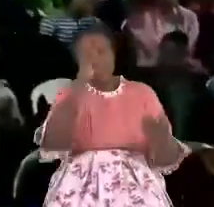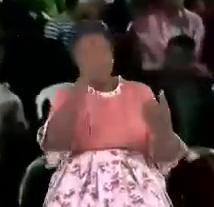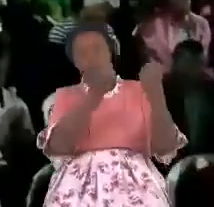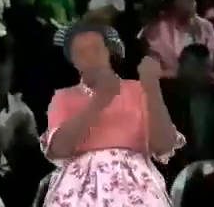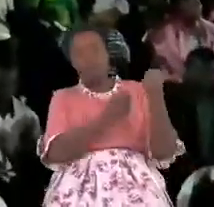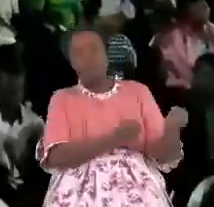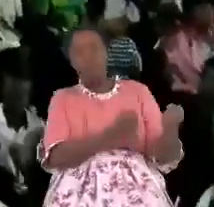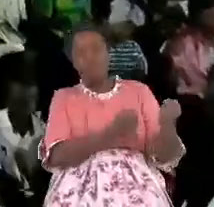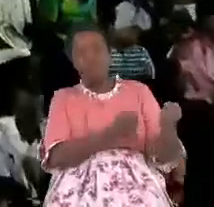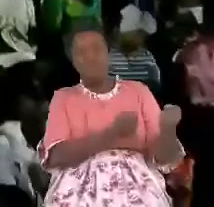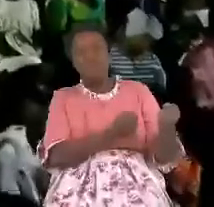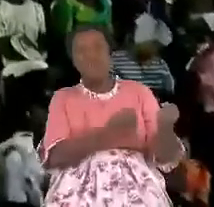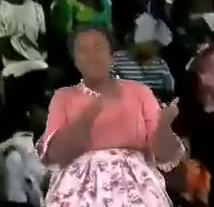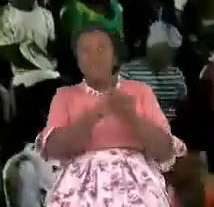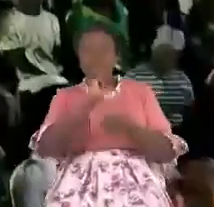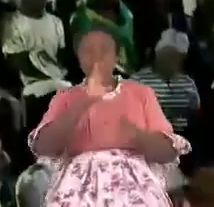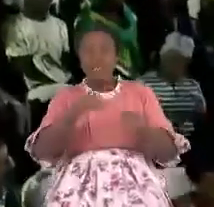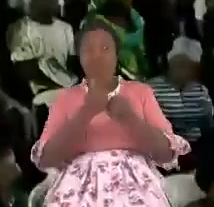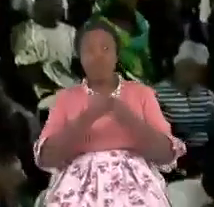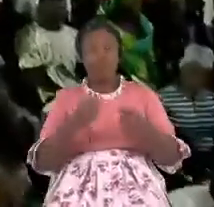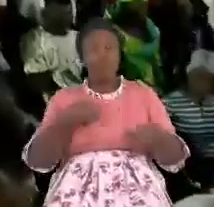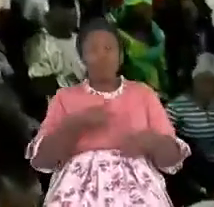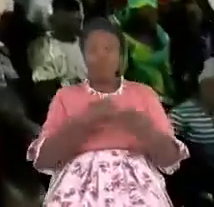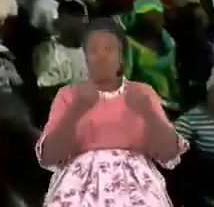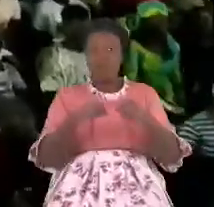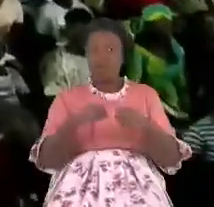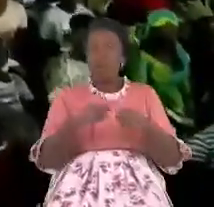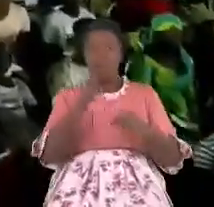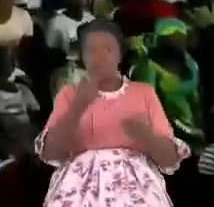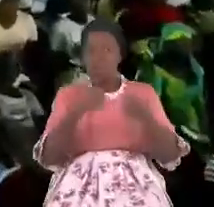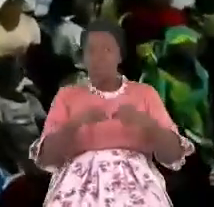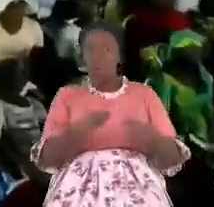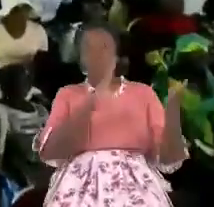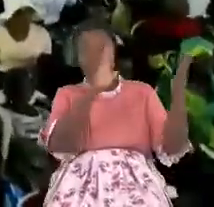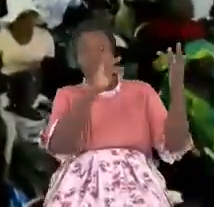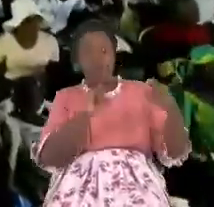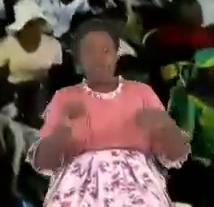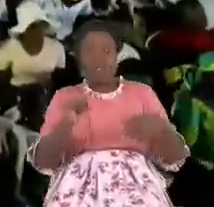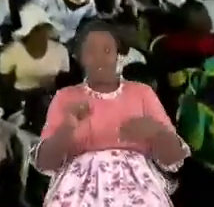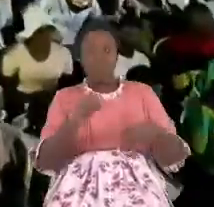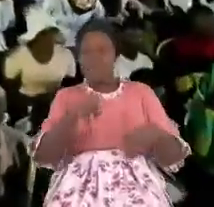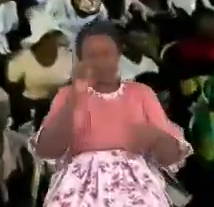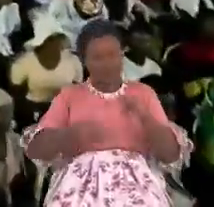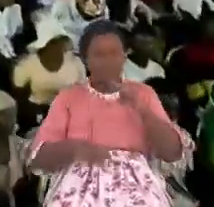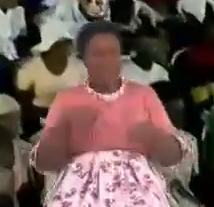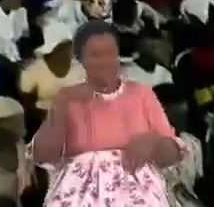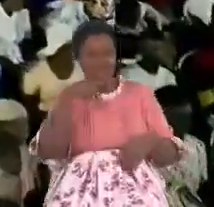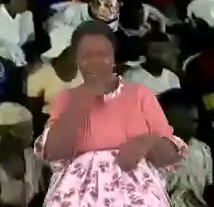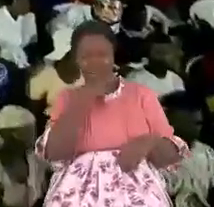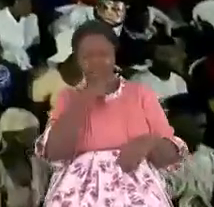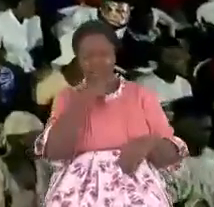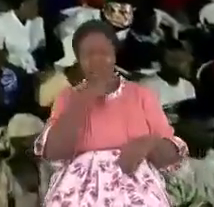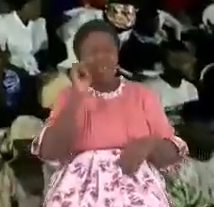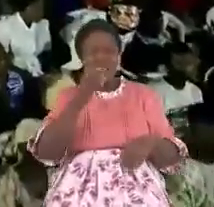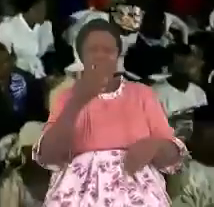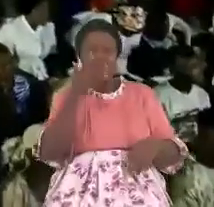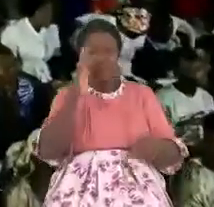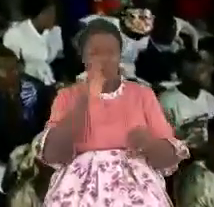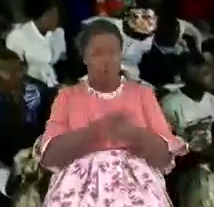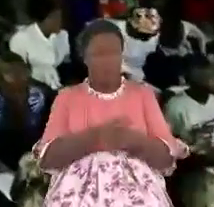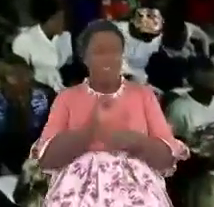we come. You come expecting. He cannot lie. He has promised, and he